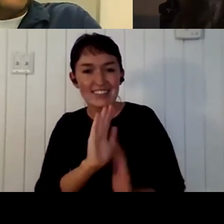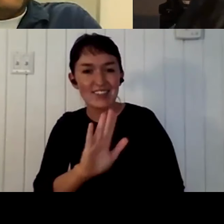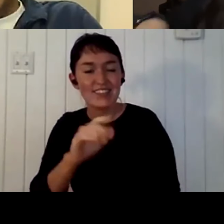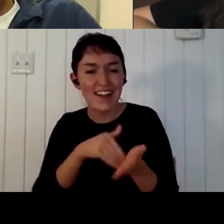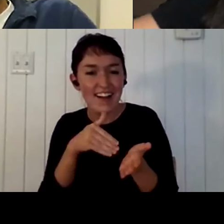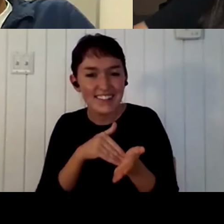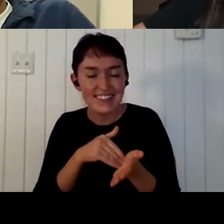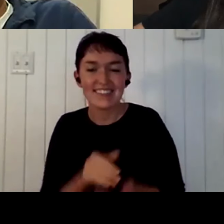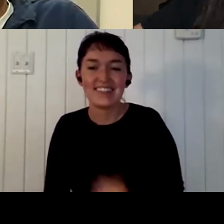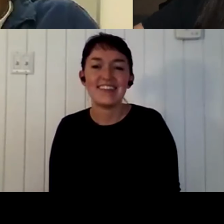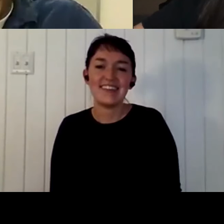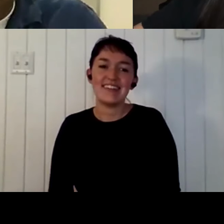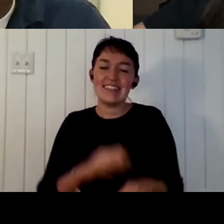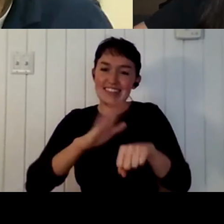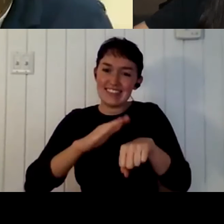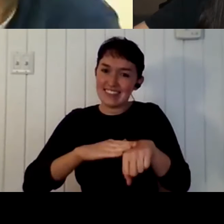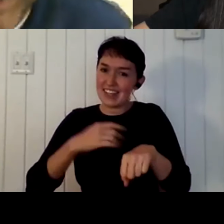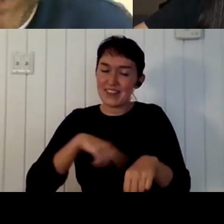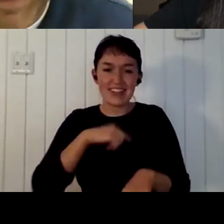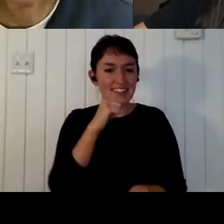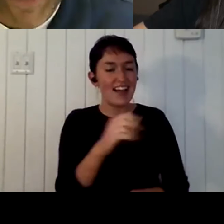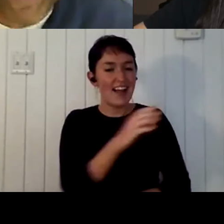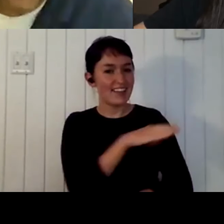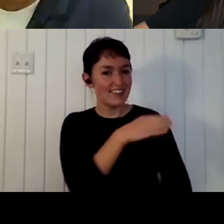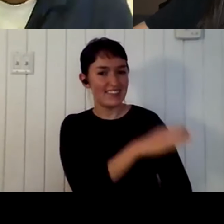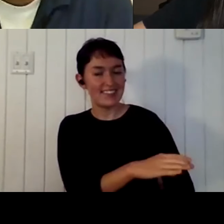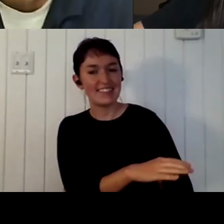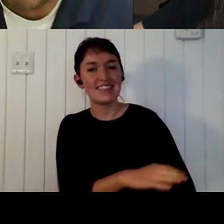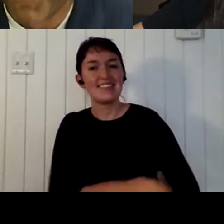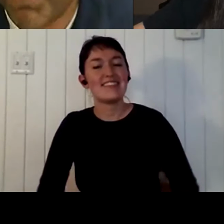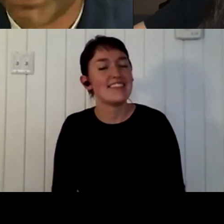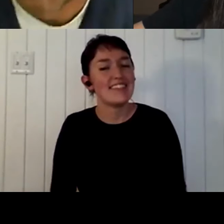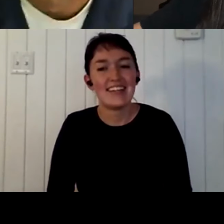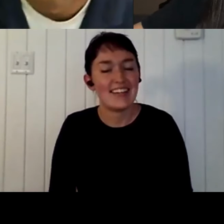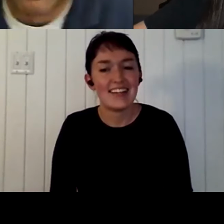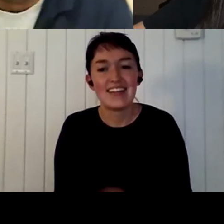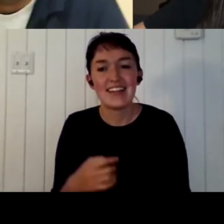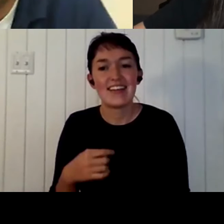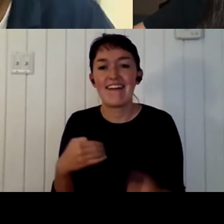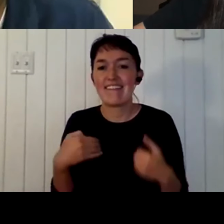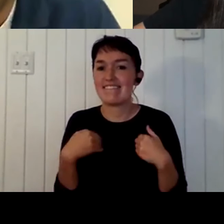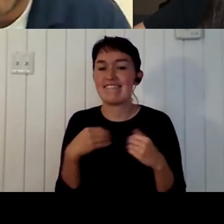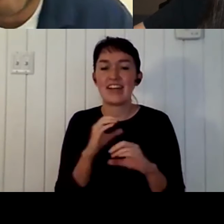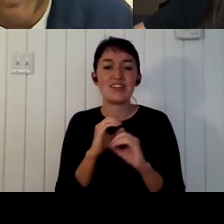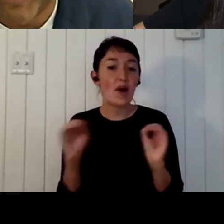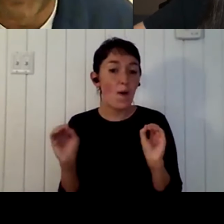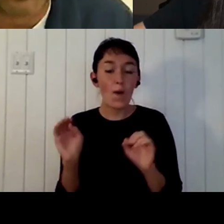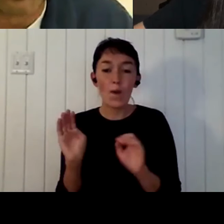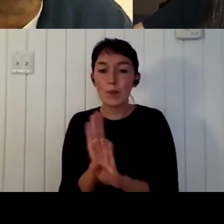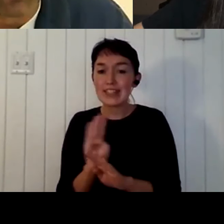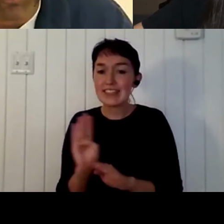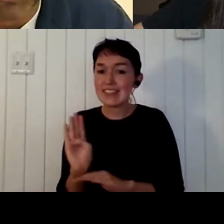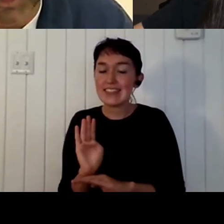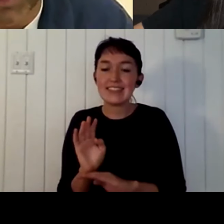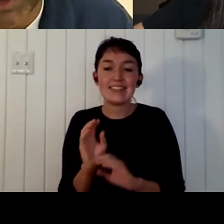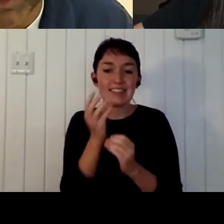This is the warning that, like, we are not clinicians and sort of like have no business in that area, because I think